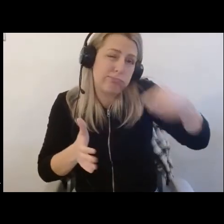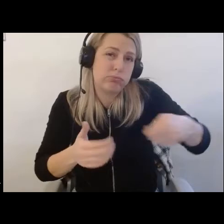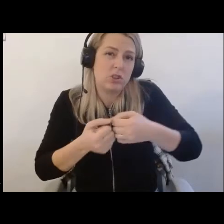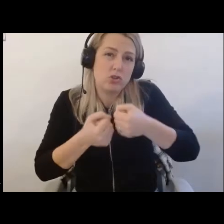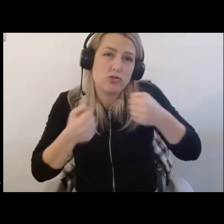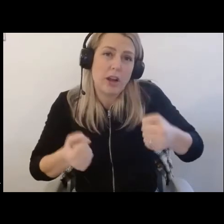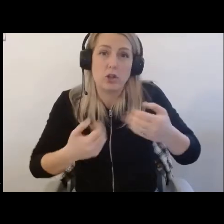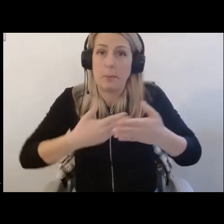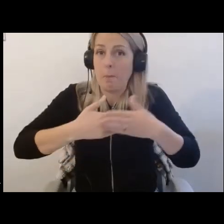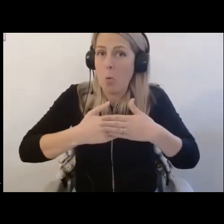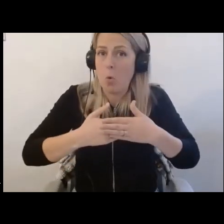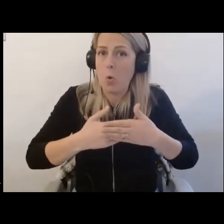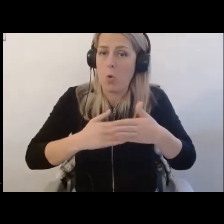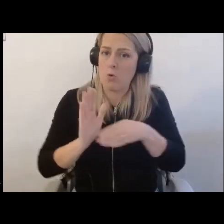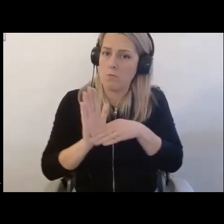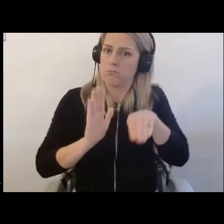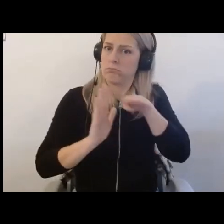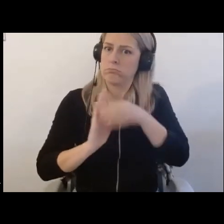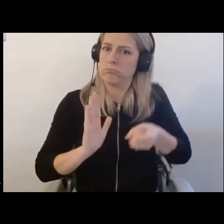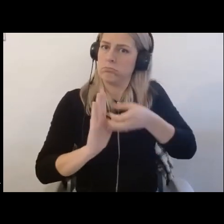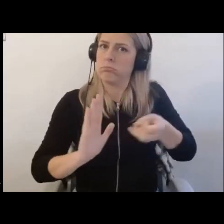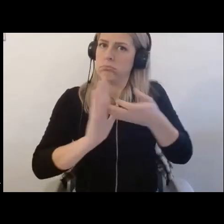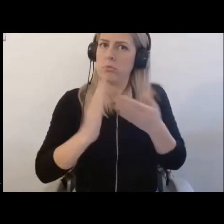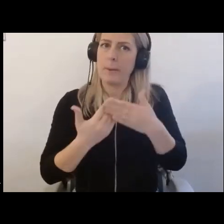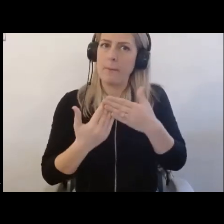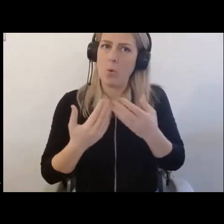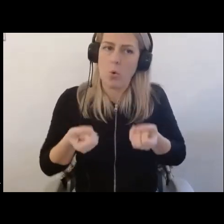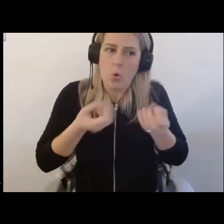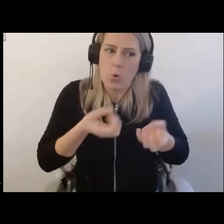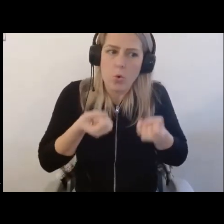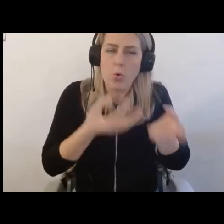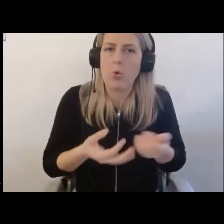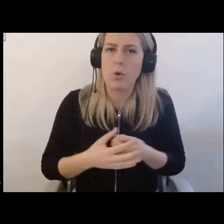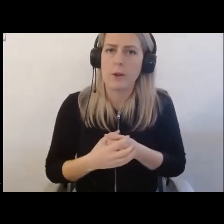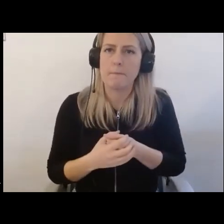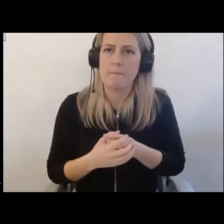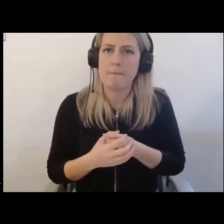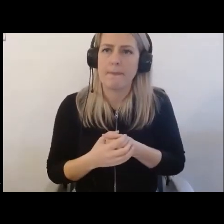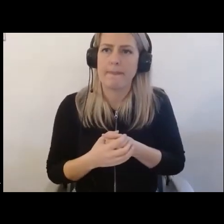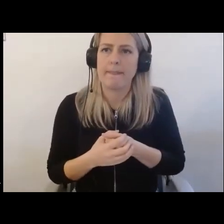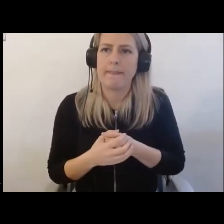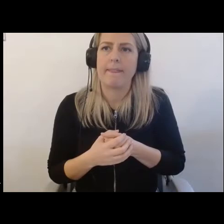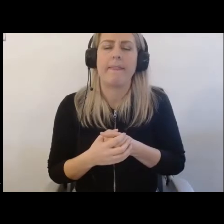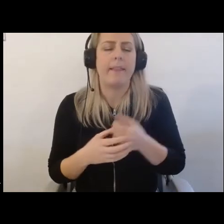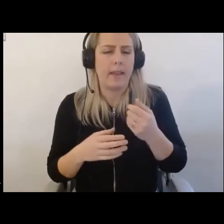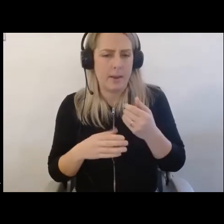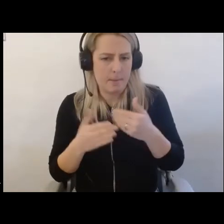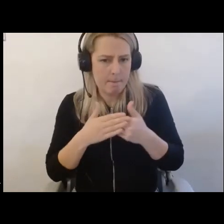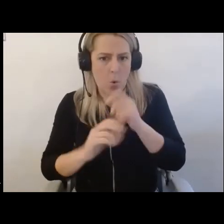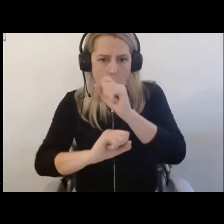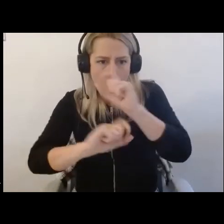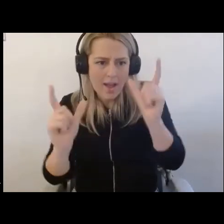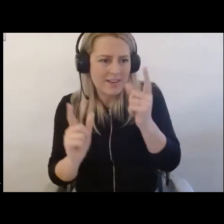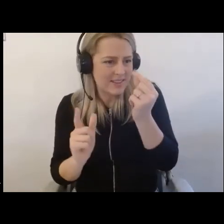you can raise, you know, on that theory, if you like, you can raise awareness more effectively if you're telling